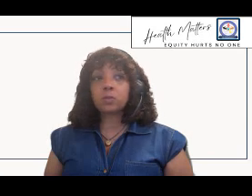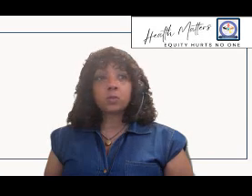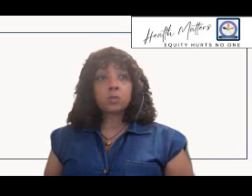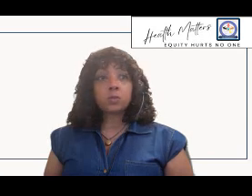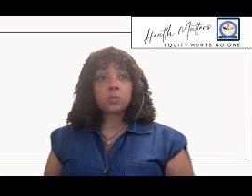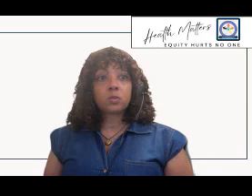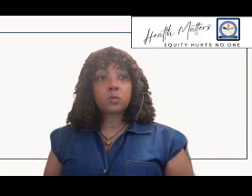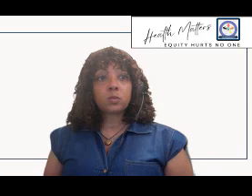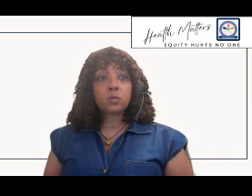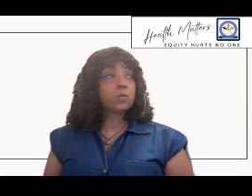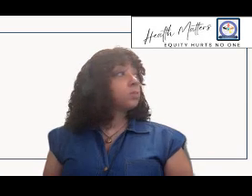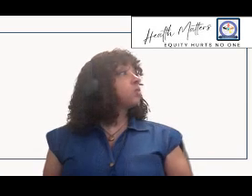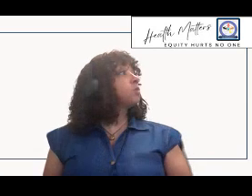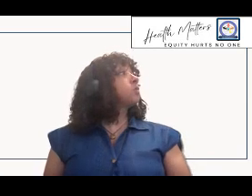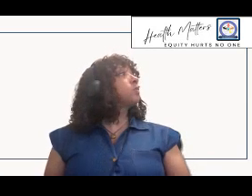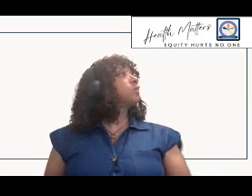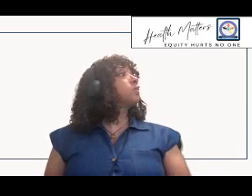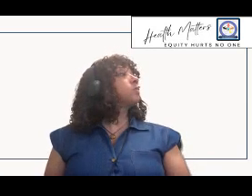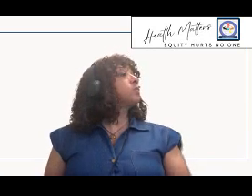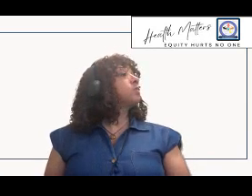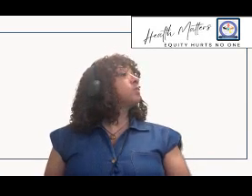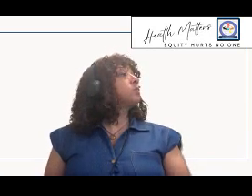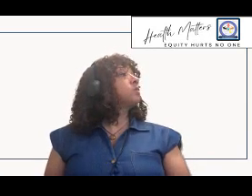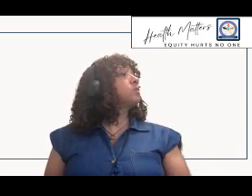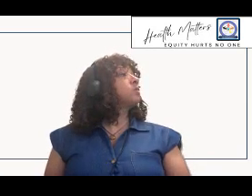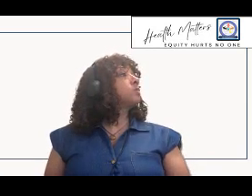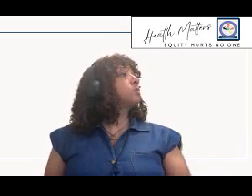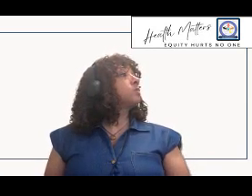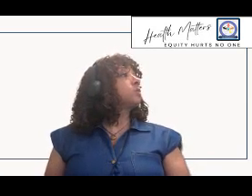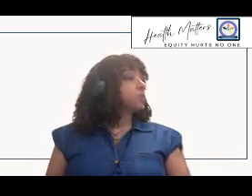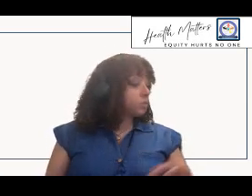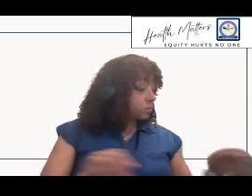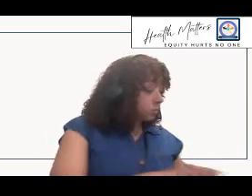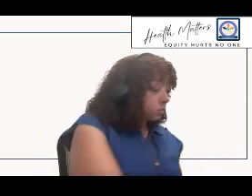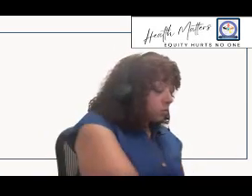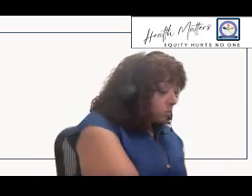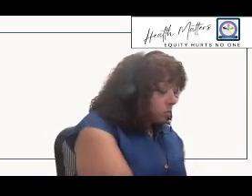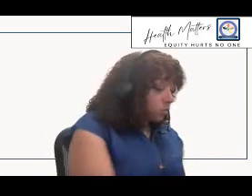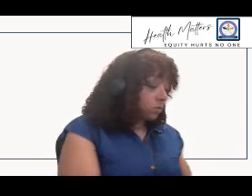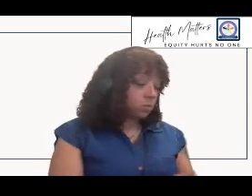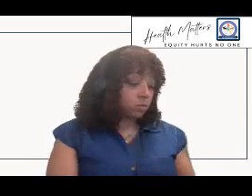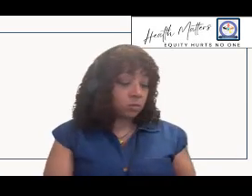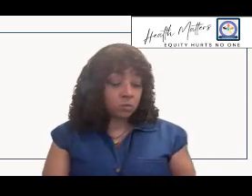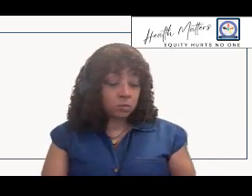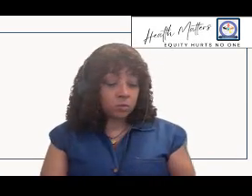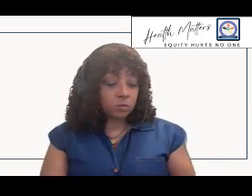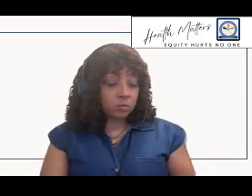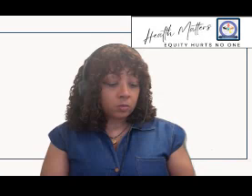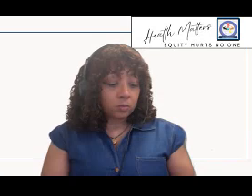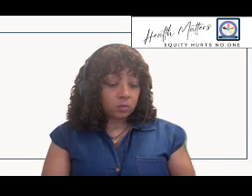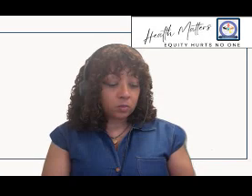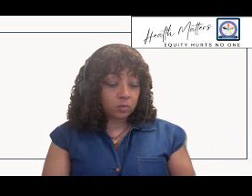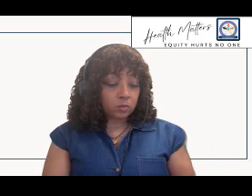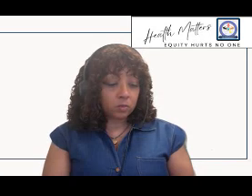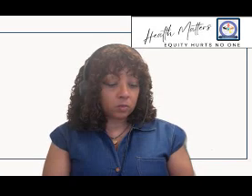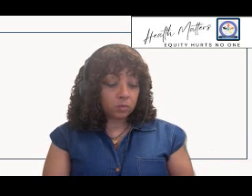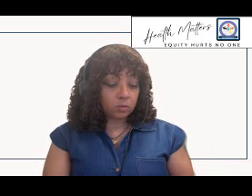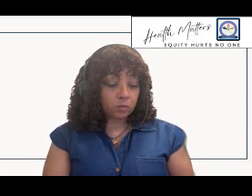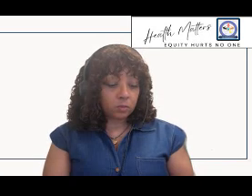on a specific agenda item when that item is being considered. To provide public comment telephonically, please dial